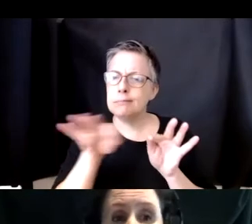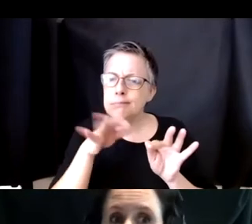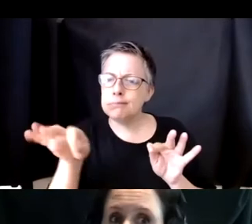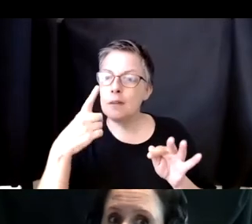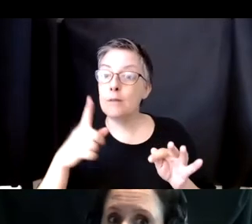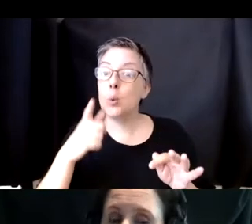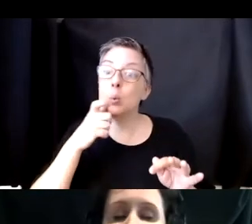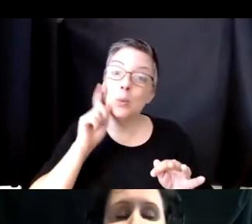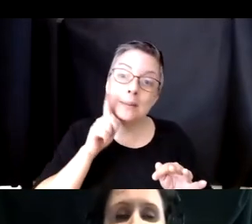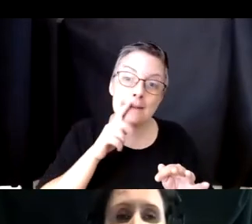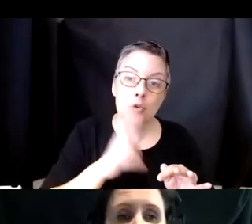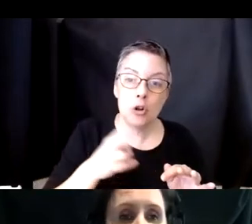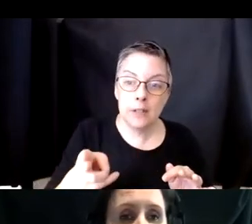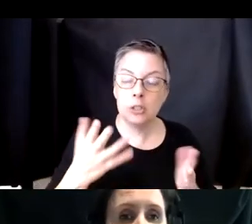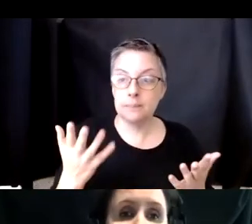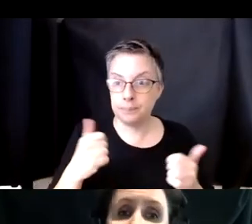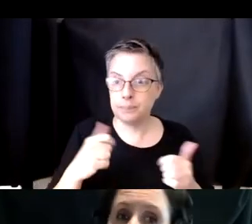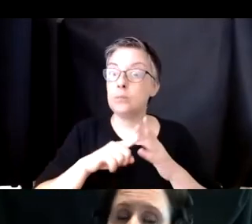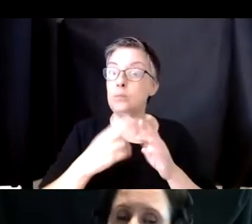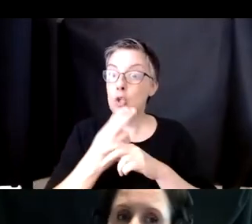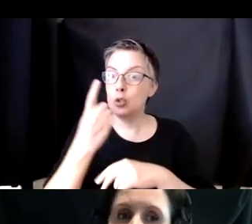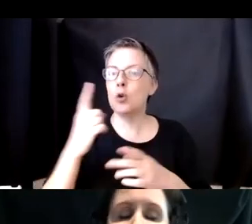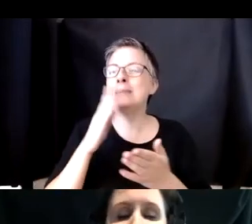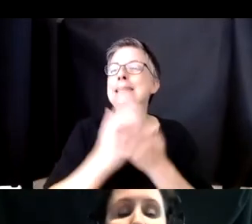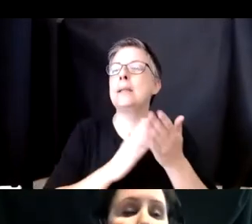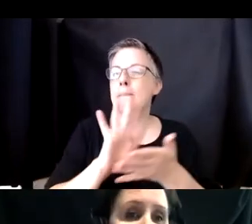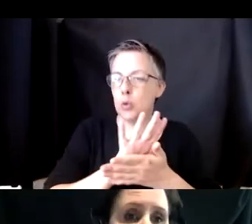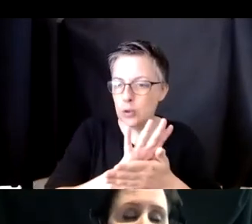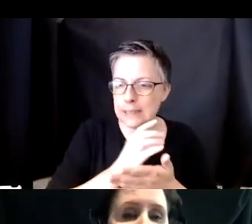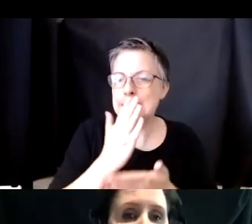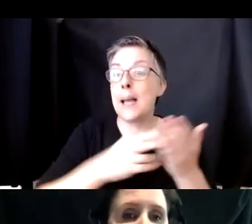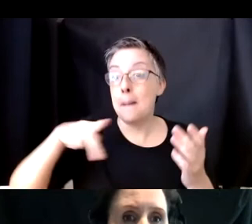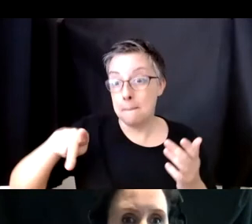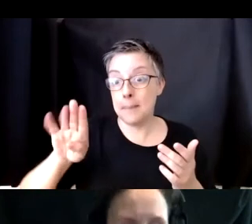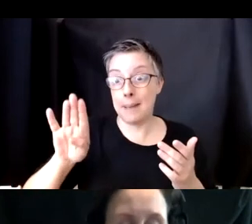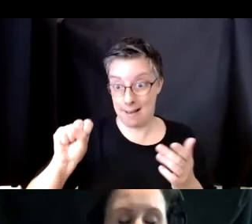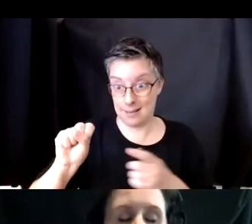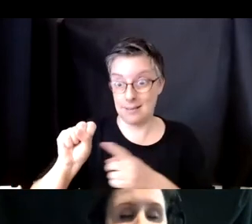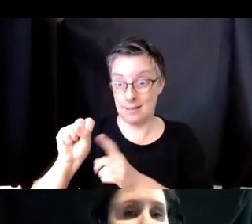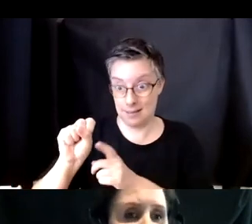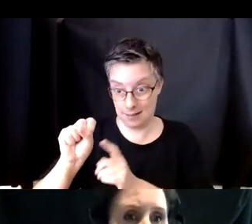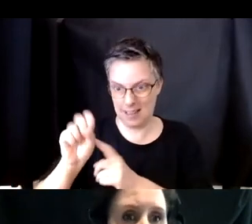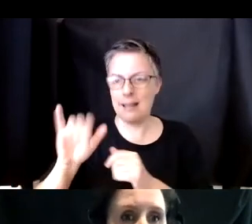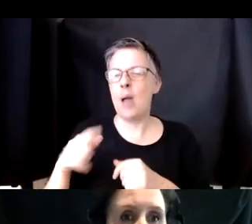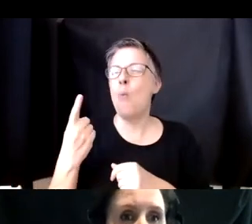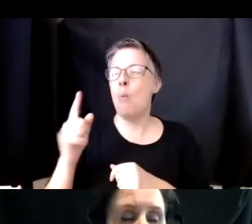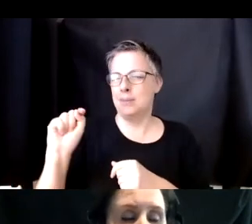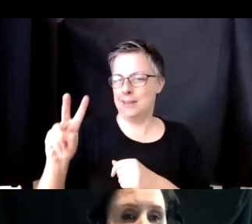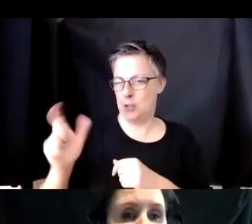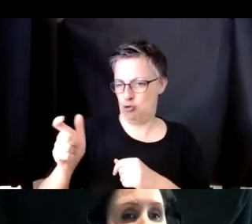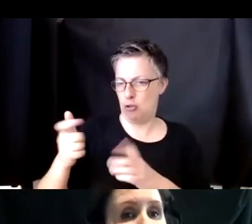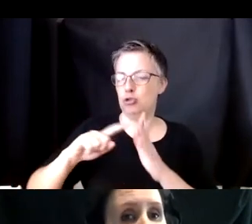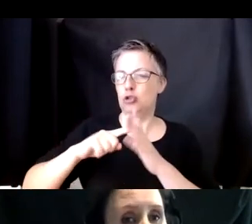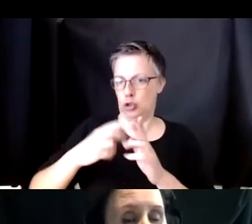deaf and hard of hearing. They started using it for some movies. PBS was one of the television channels that started